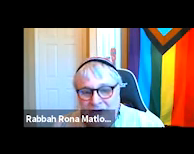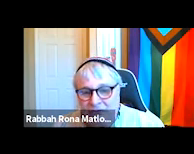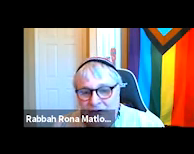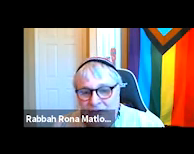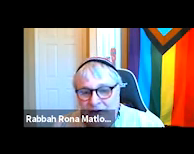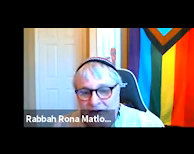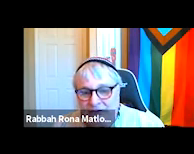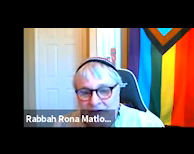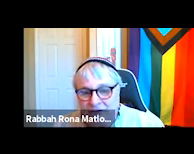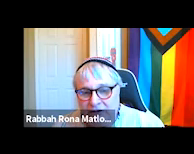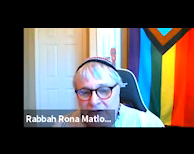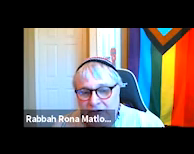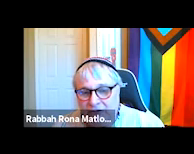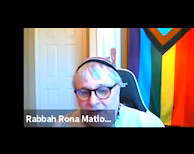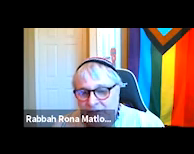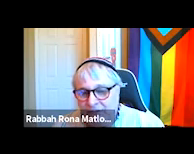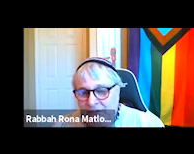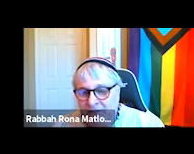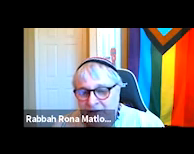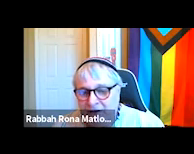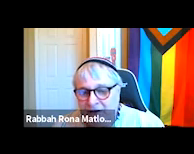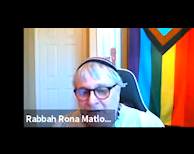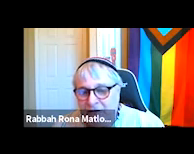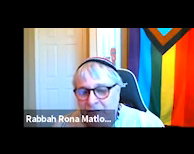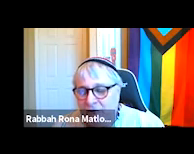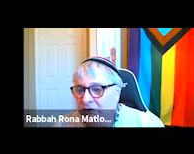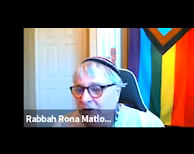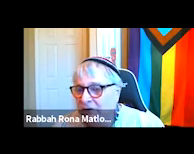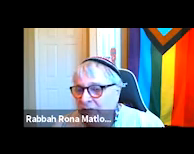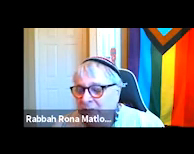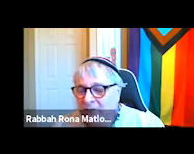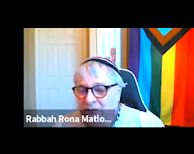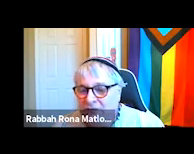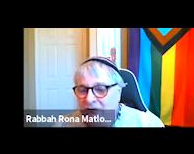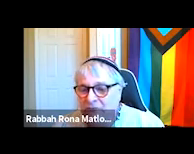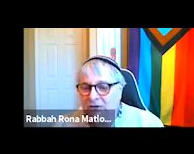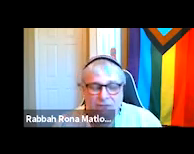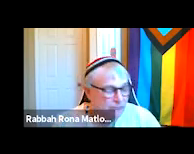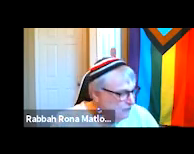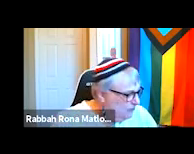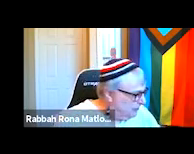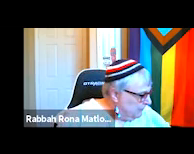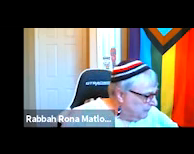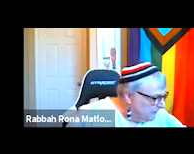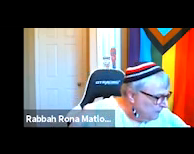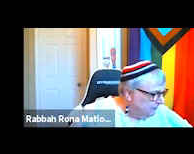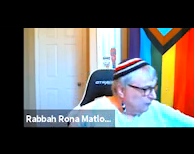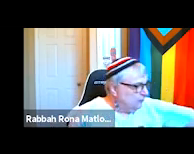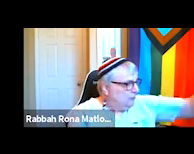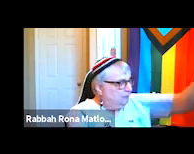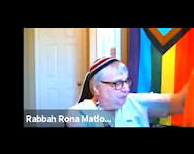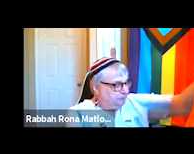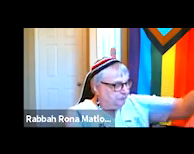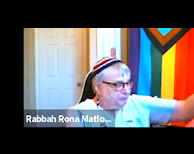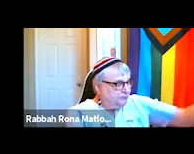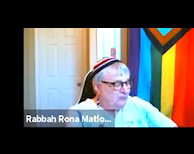And then if we go back to a creation note, Vayera Vayiboker, it was evening, it was morning.